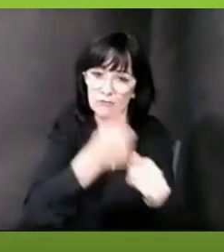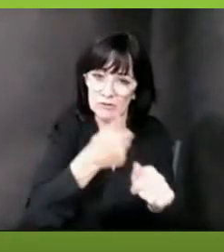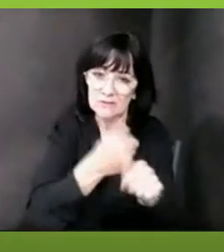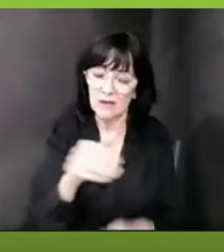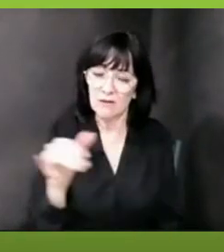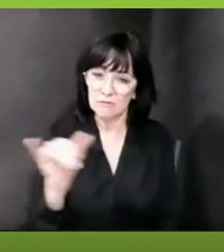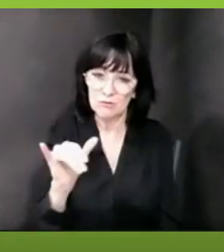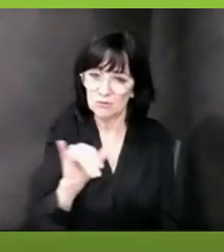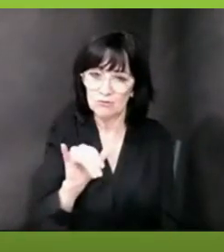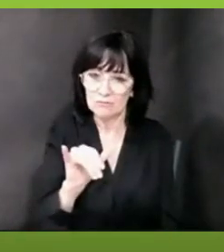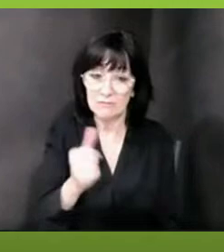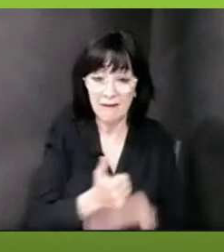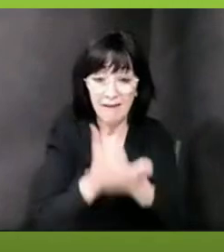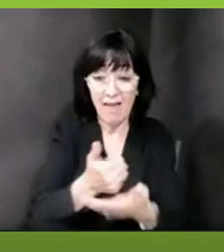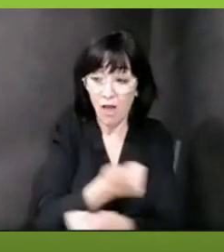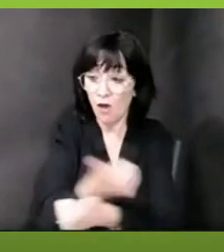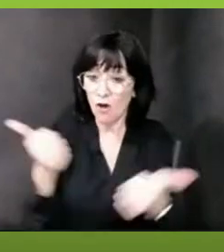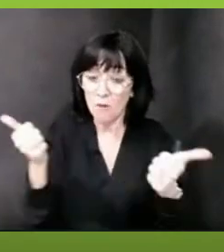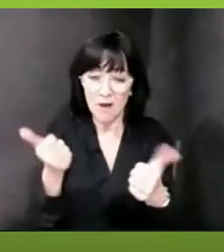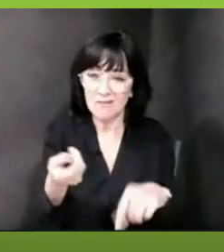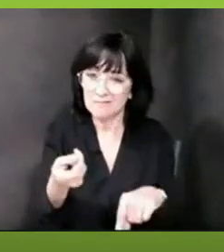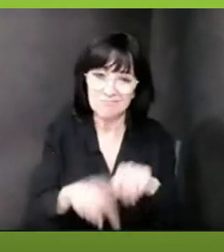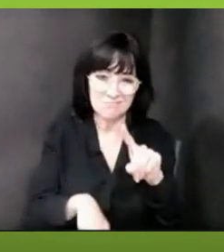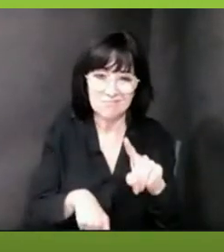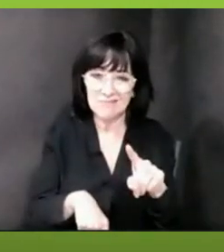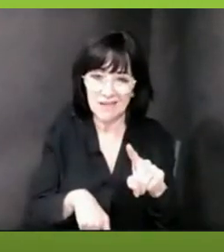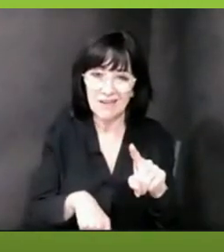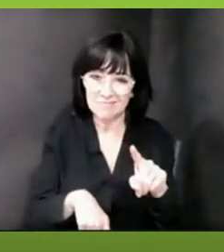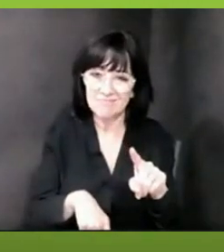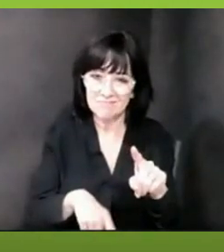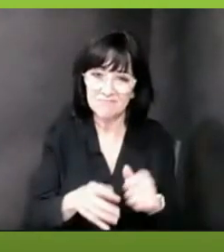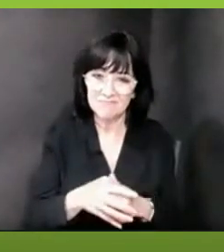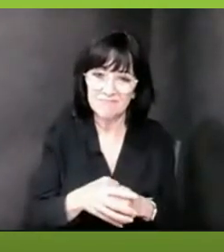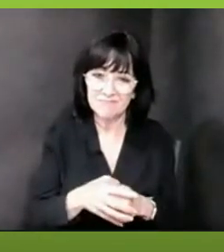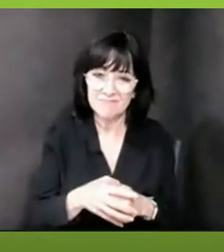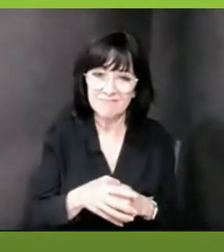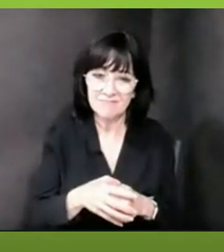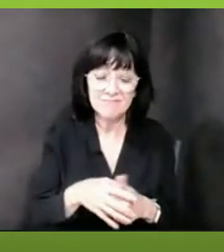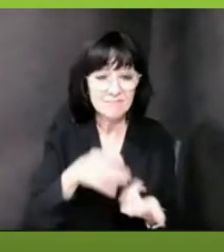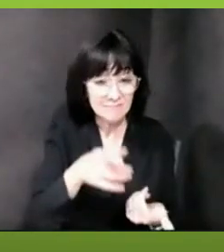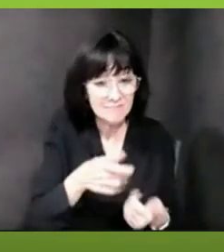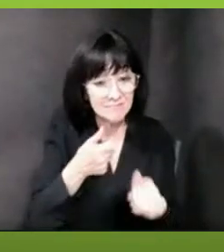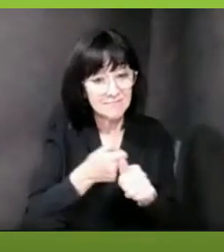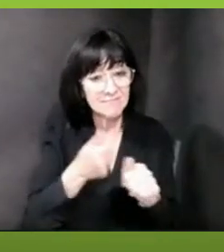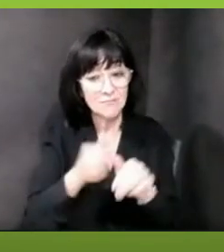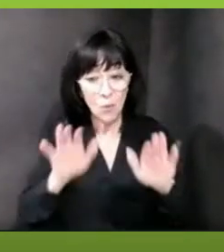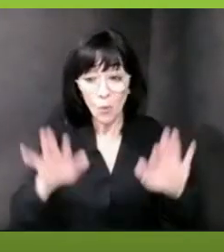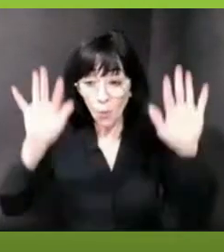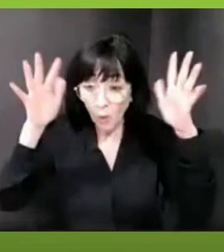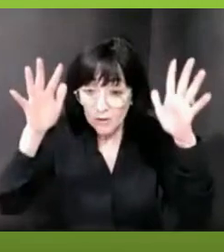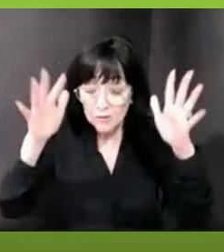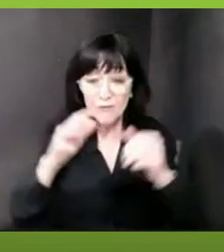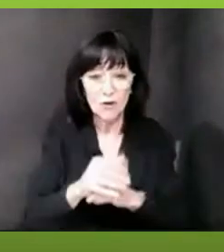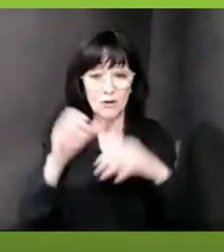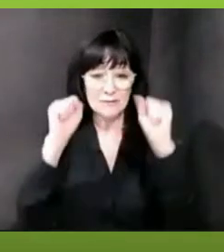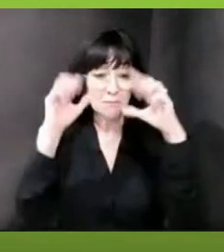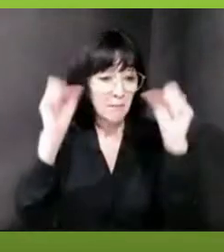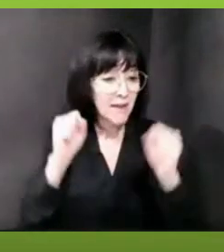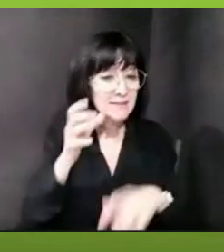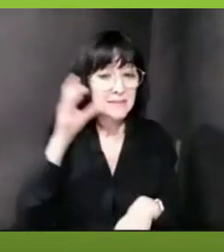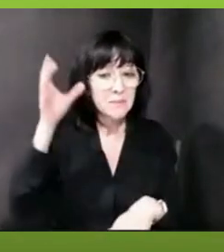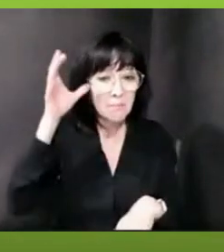others unless we can help ourselves, right? So we can't be wonderful, amazing parents if we can't take care of ourselves